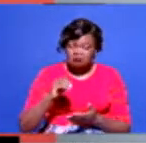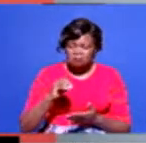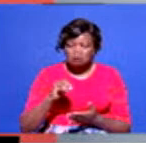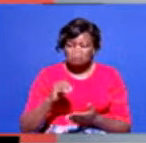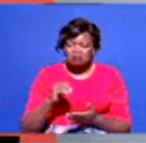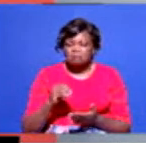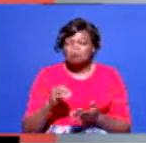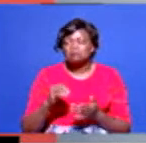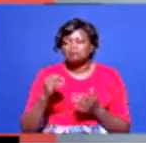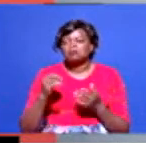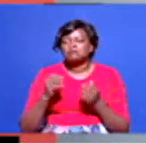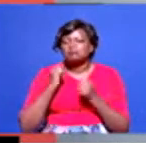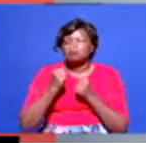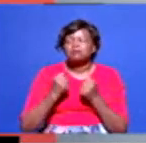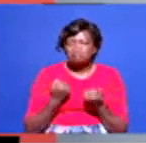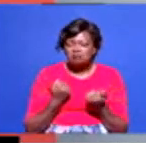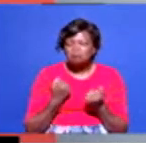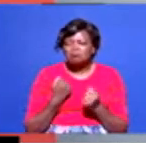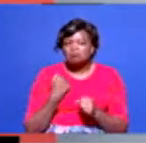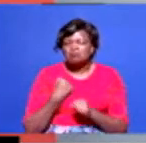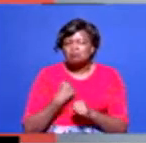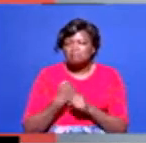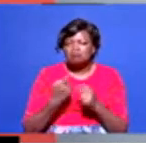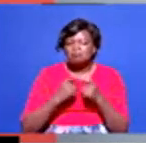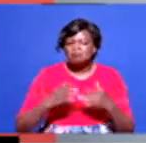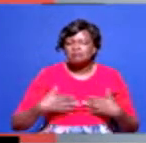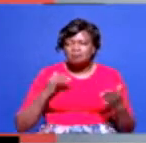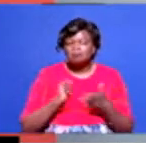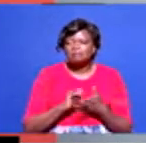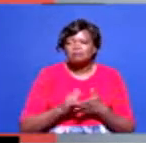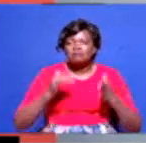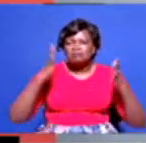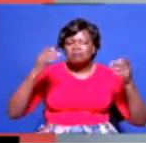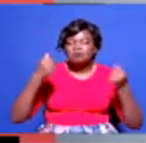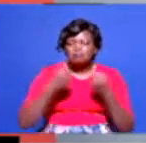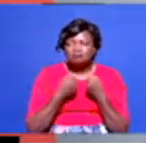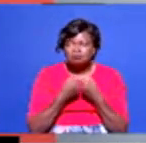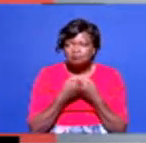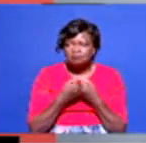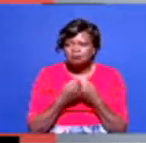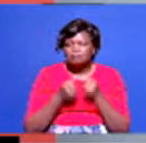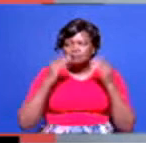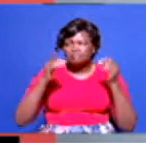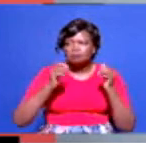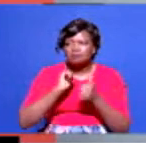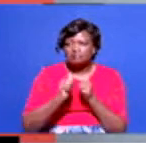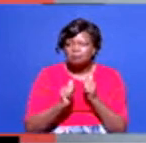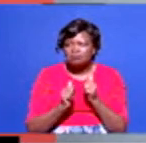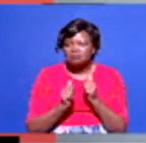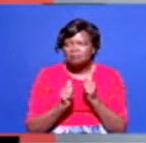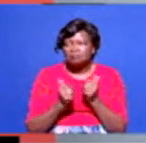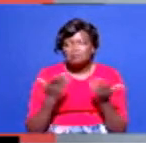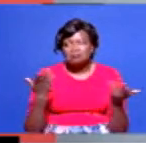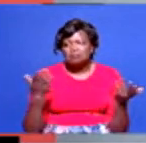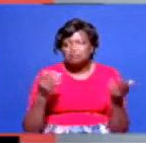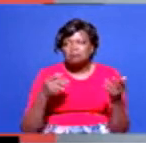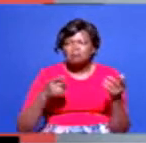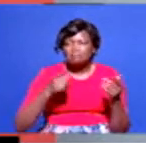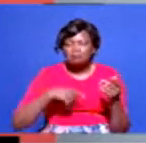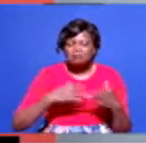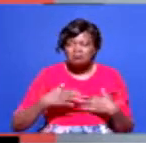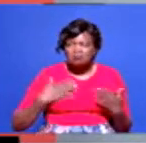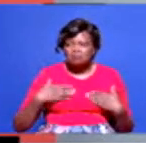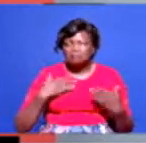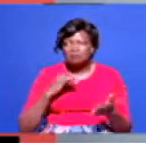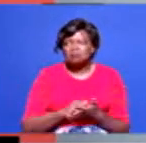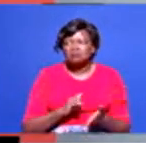so we're just excited that it's. I think it'll be a bigger tournament, a bigger competition. And we're excited to be one